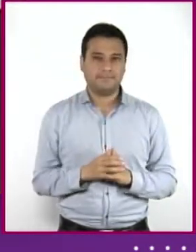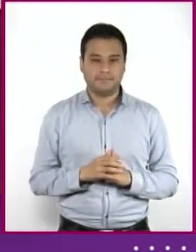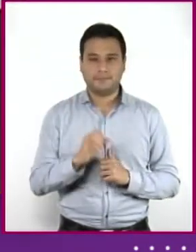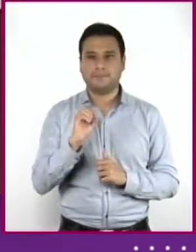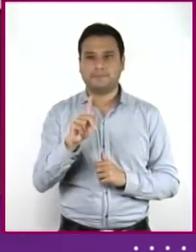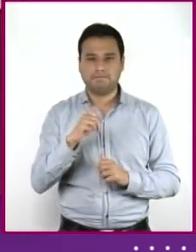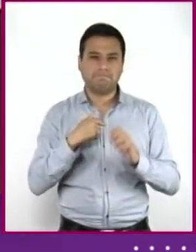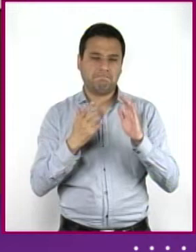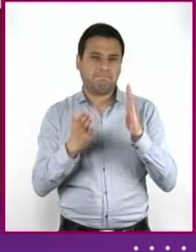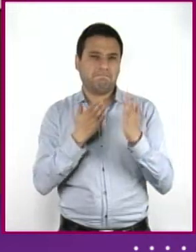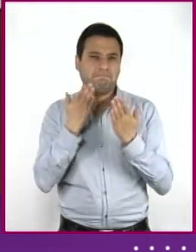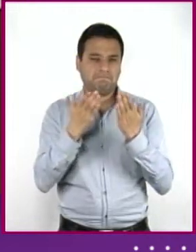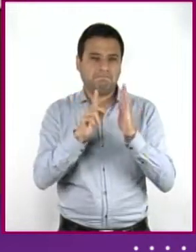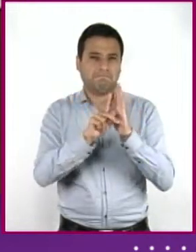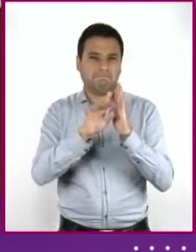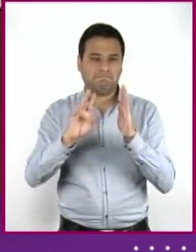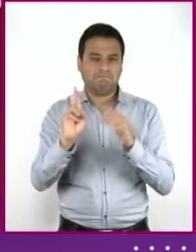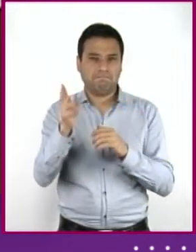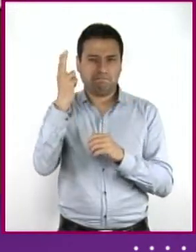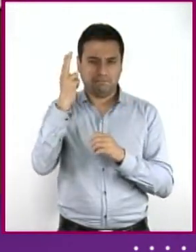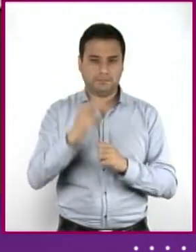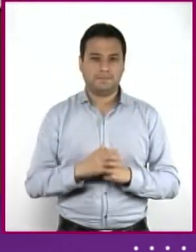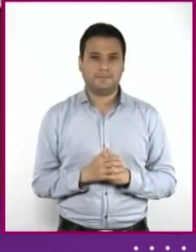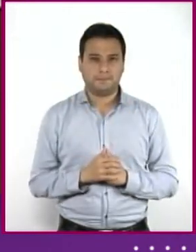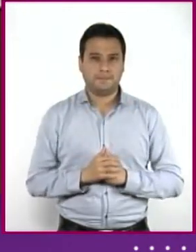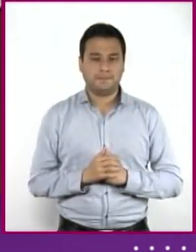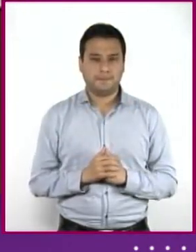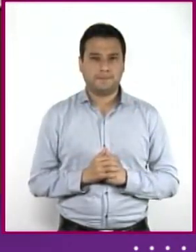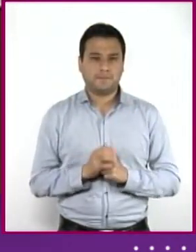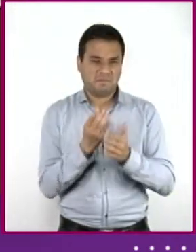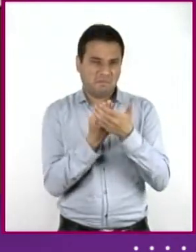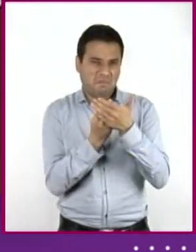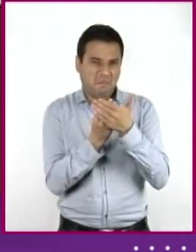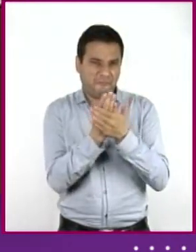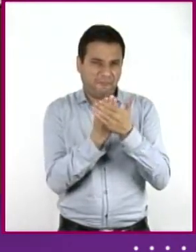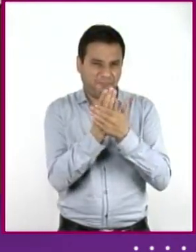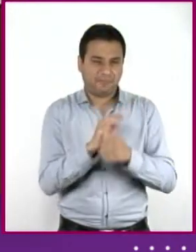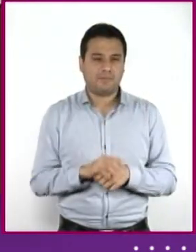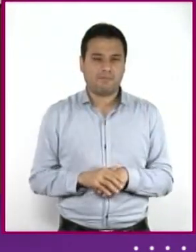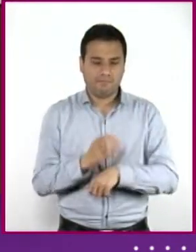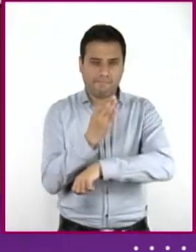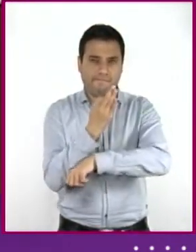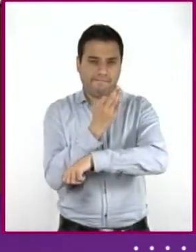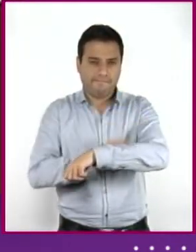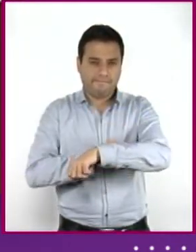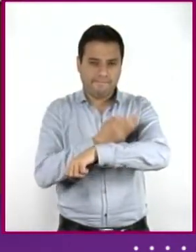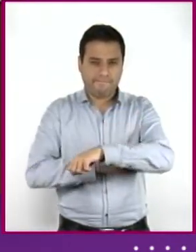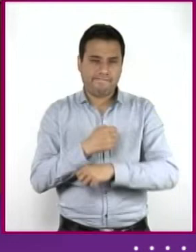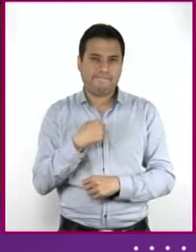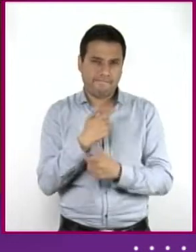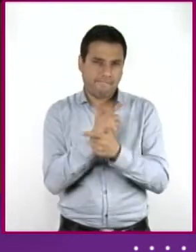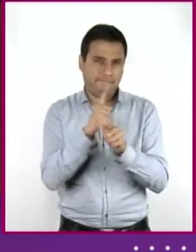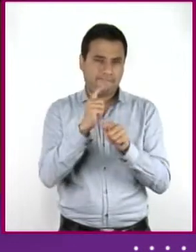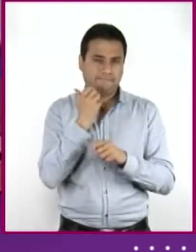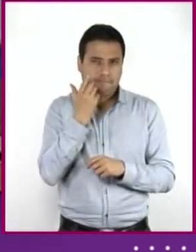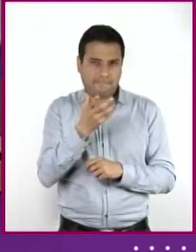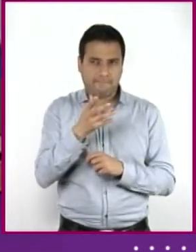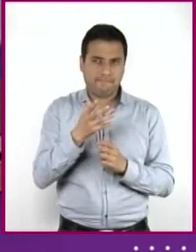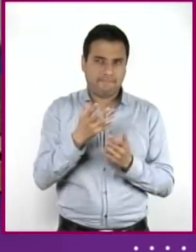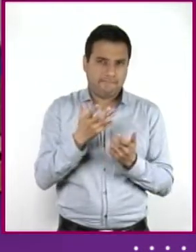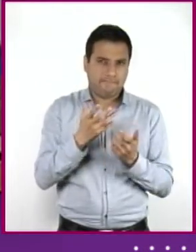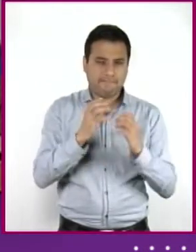studying journalism at the university in the mornings, but I have time in the afternoons and I would like to do something